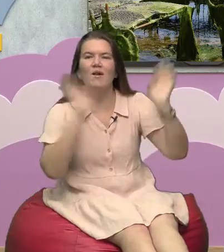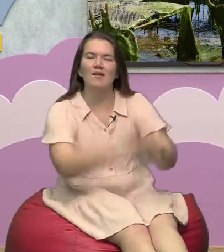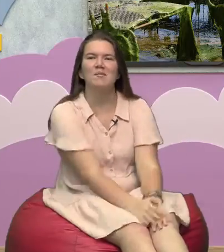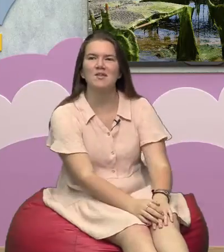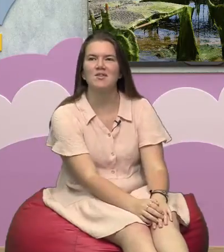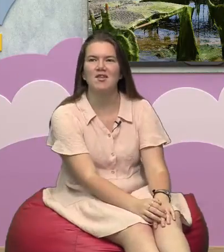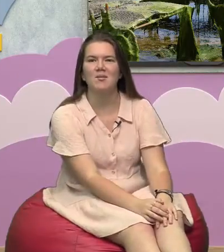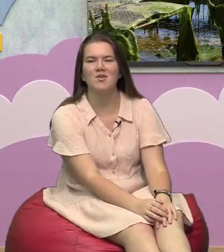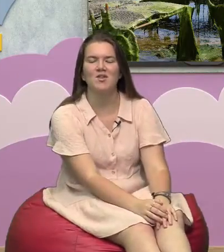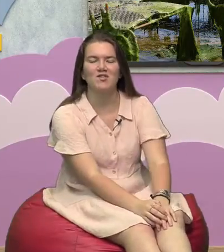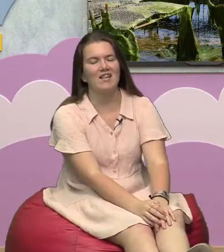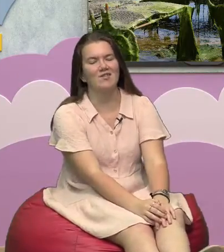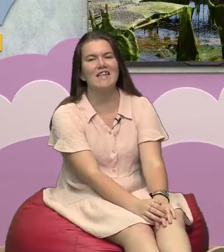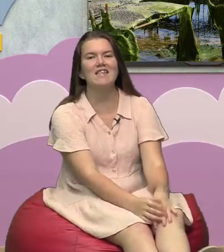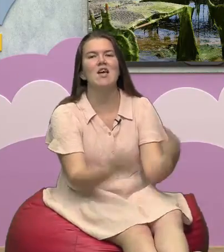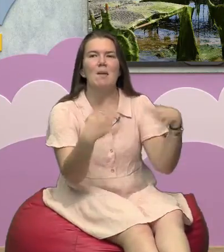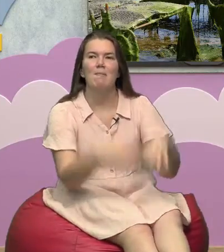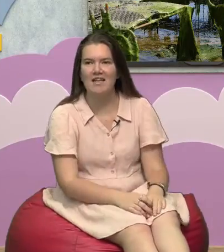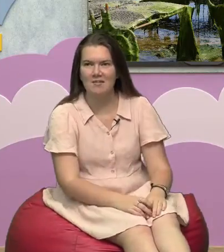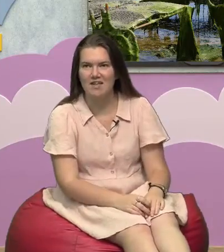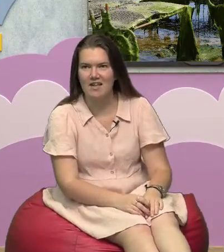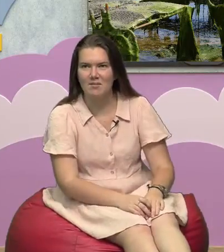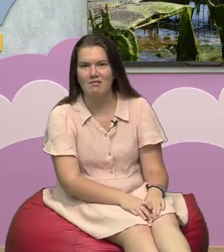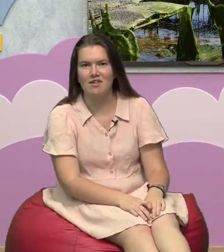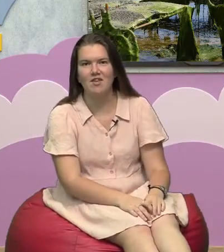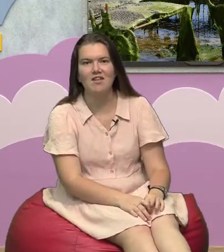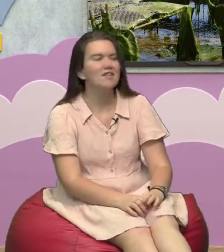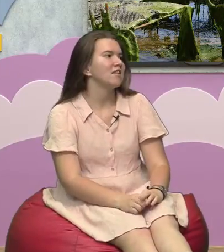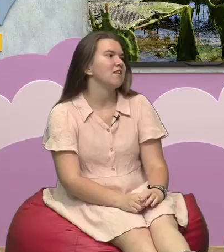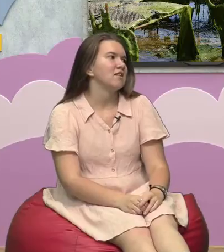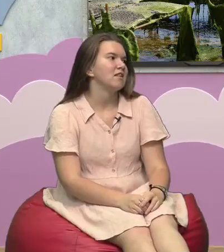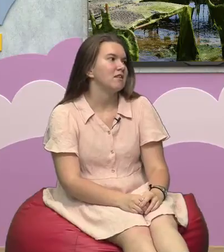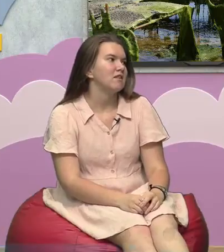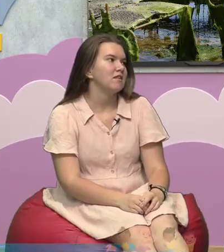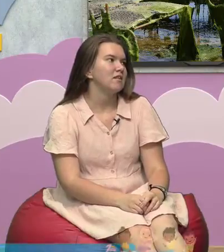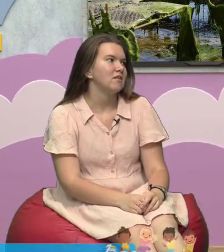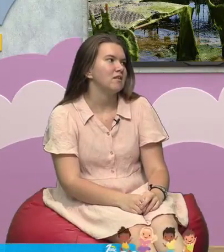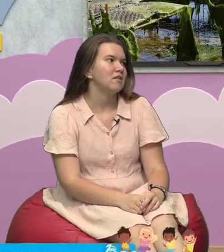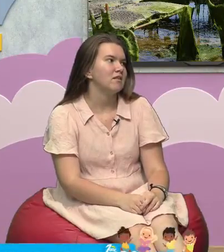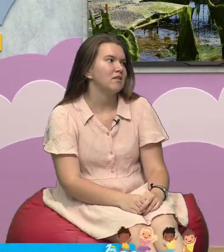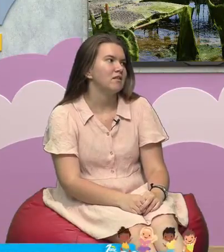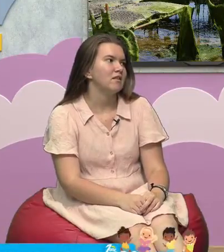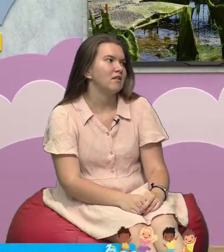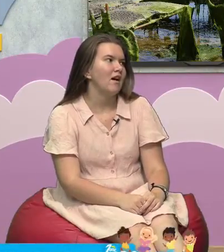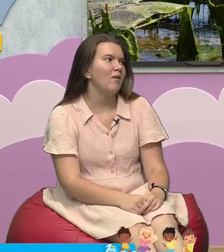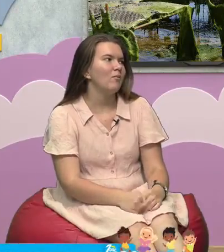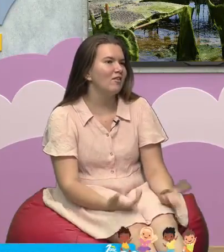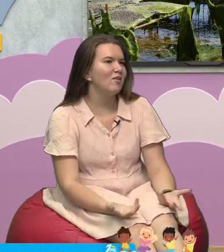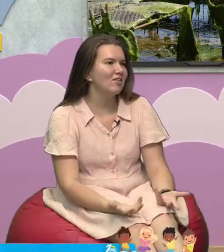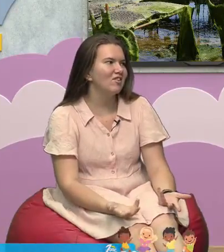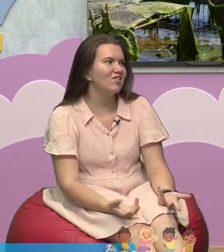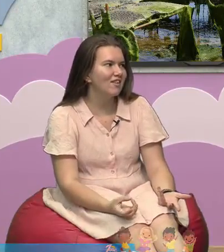Hi friends, and welcome back to another episode of Active Kids. My name is Irene Marie van der Walt. You forgot where we actively invest in your future.